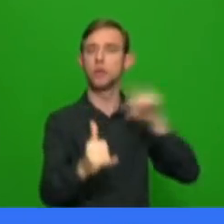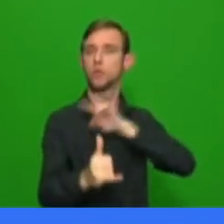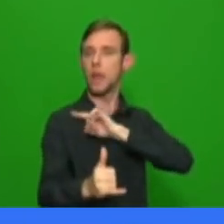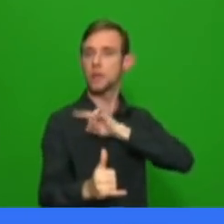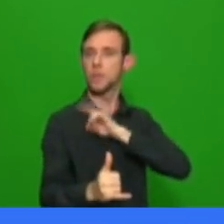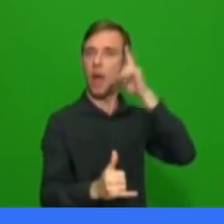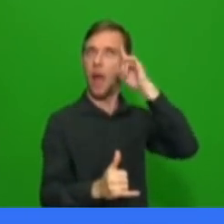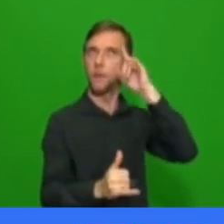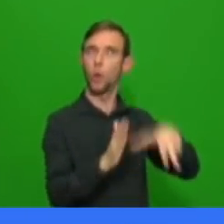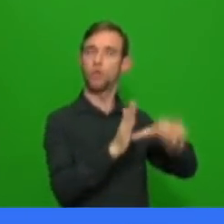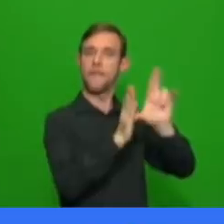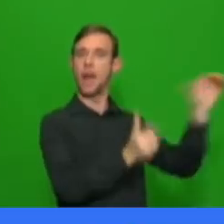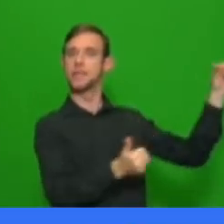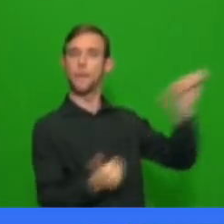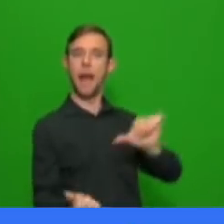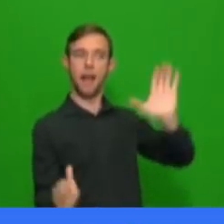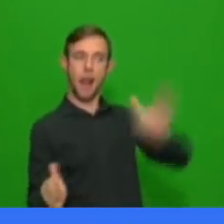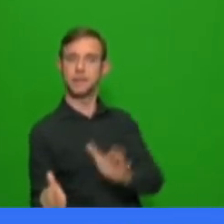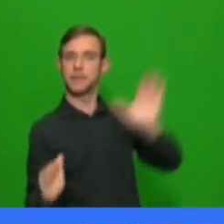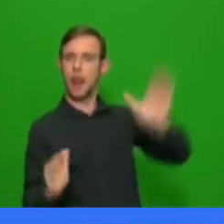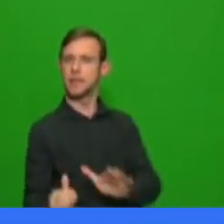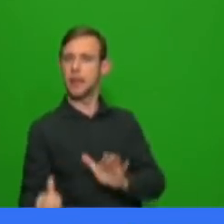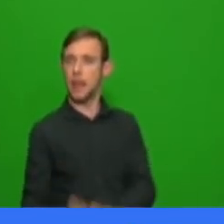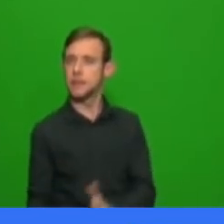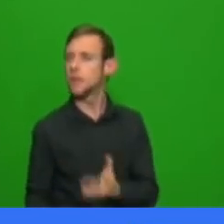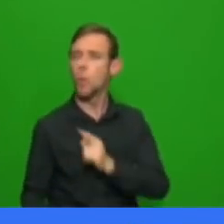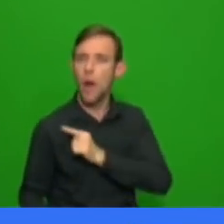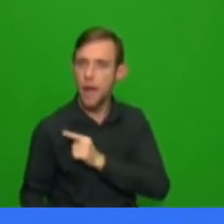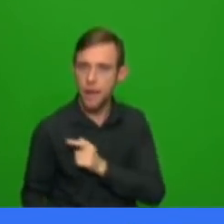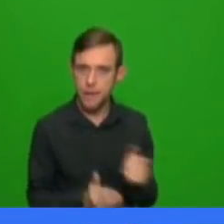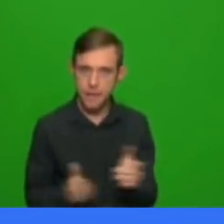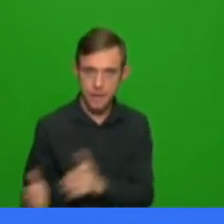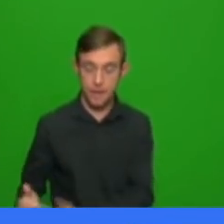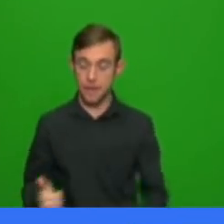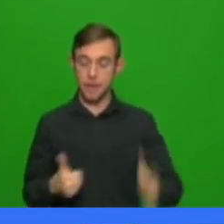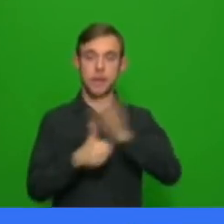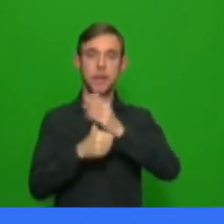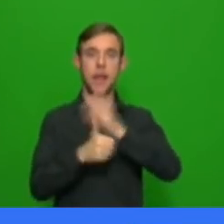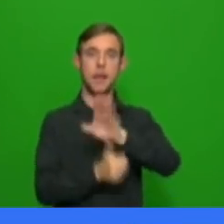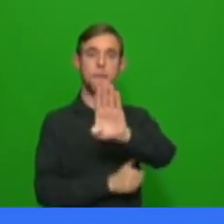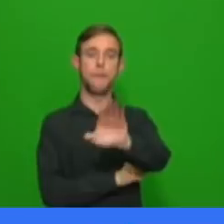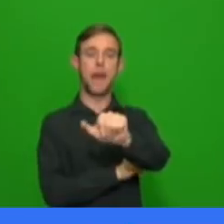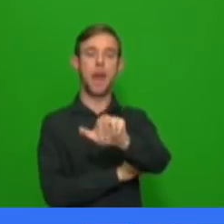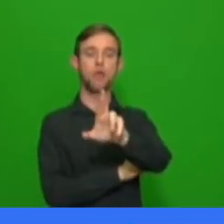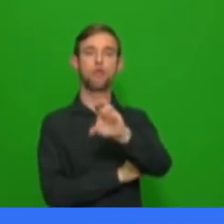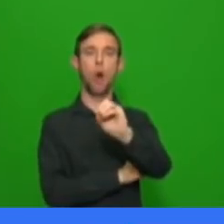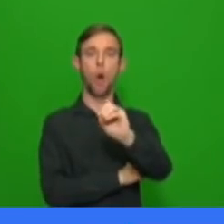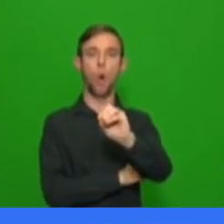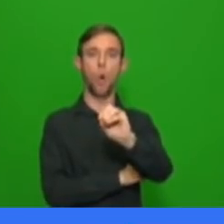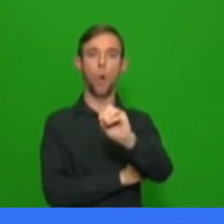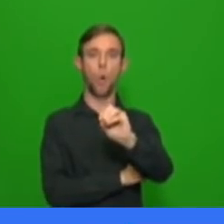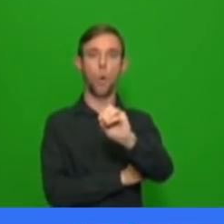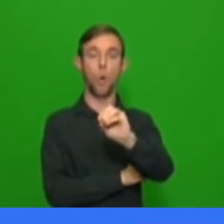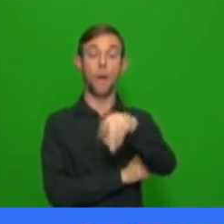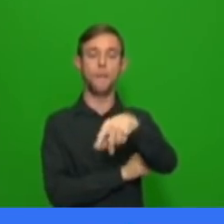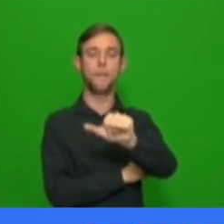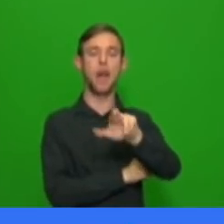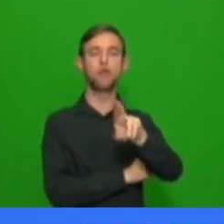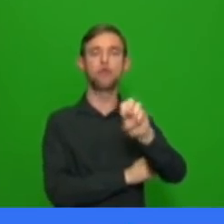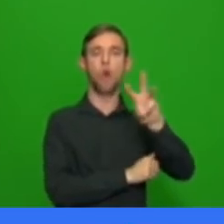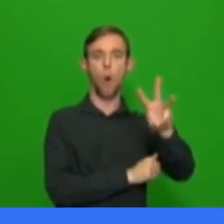The last one is from Rahman Ahmed from Paro Management. What is your estimate for